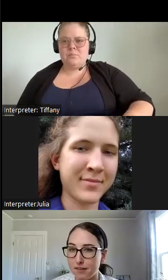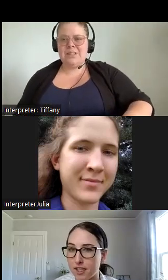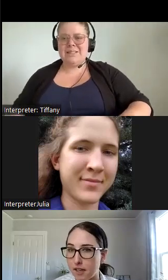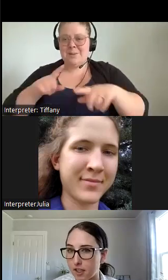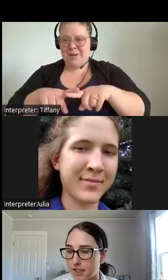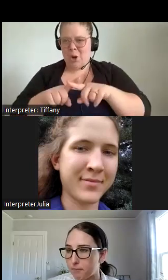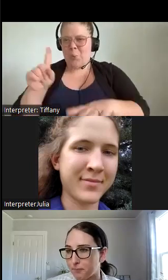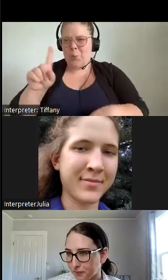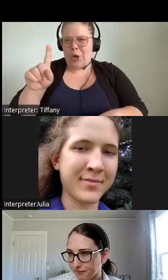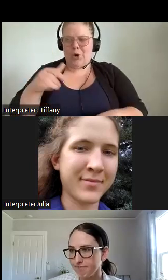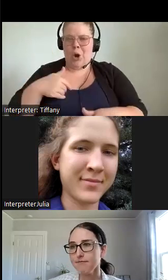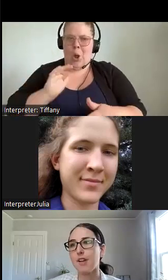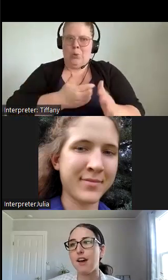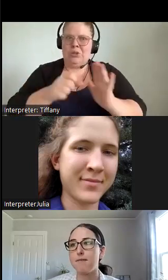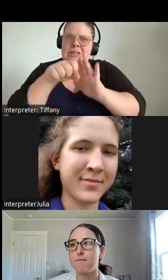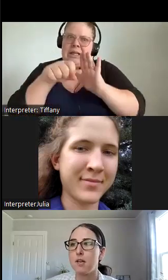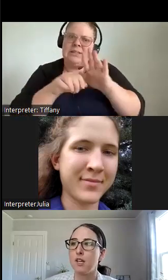our very diverse state.